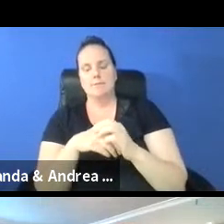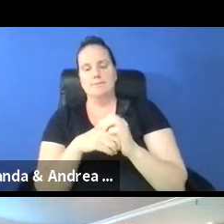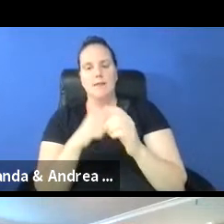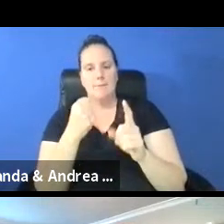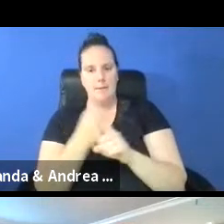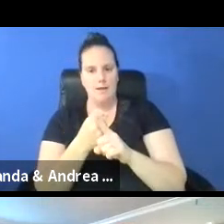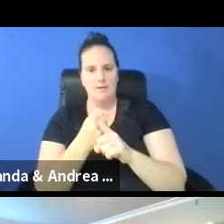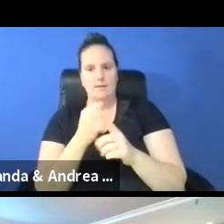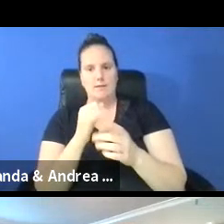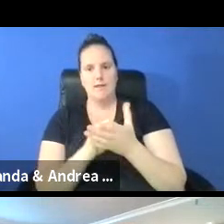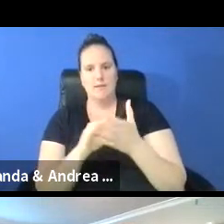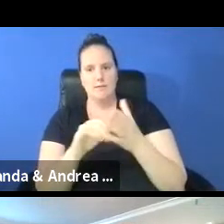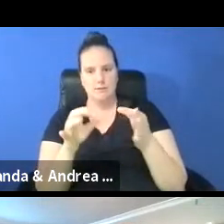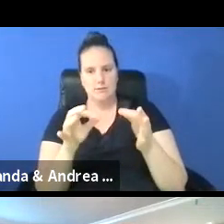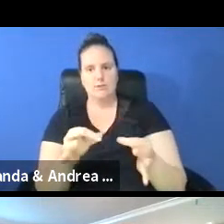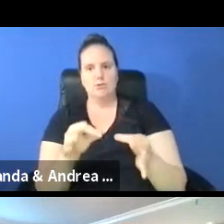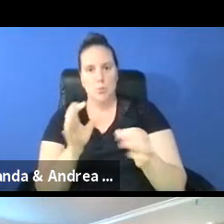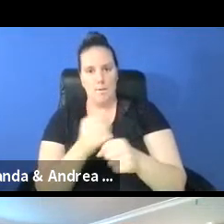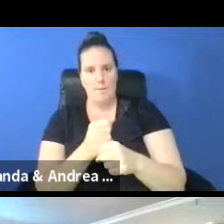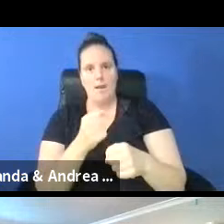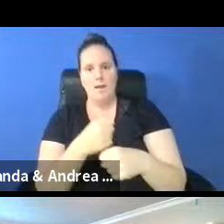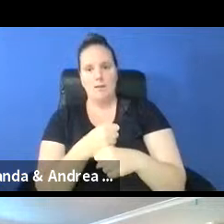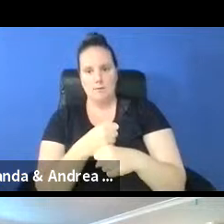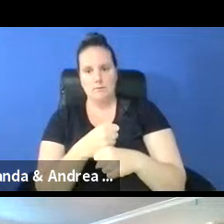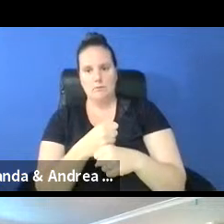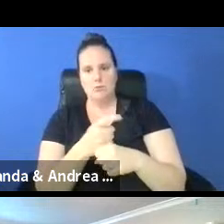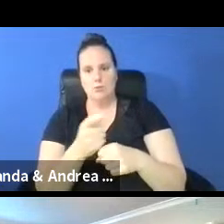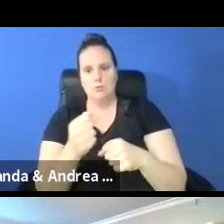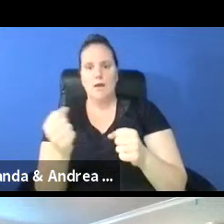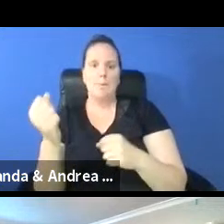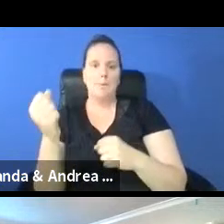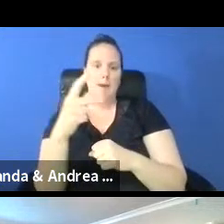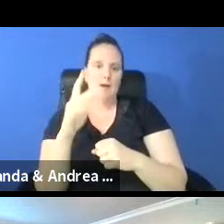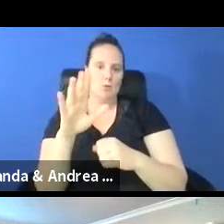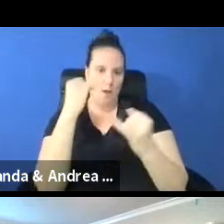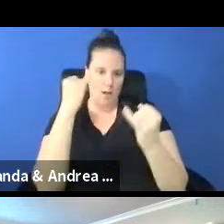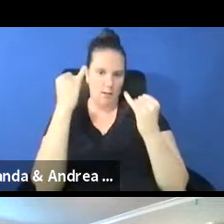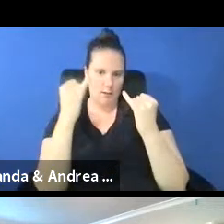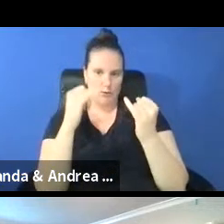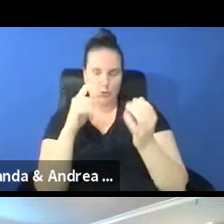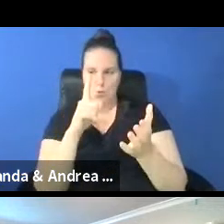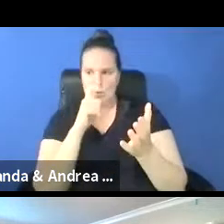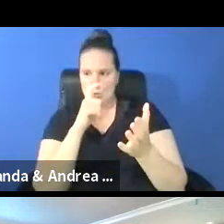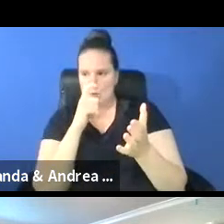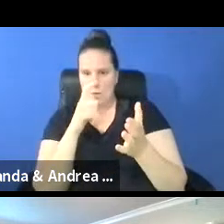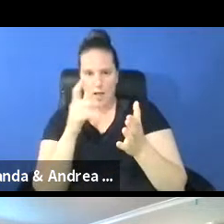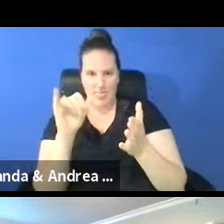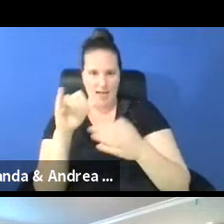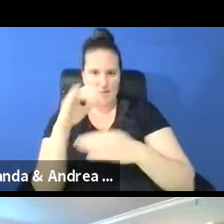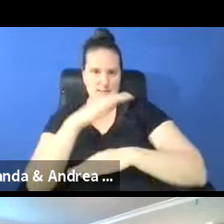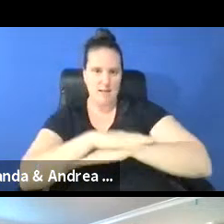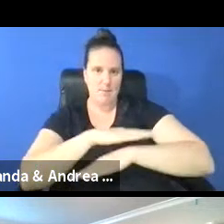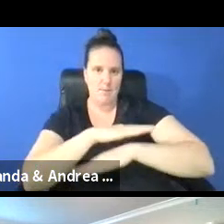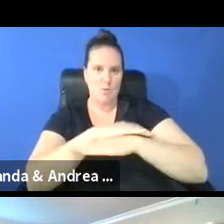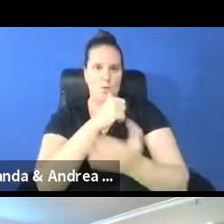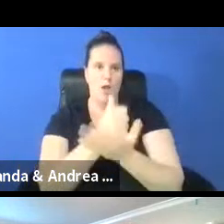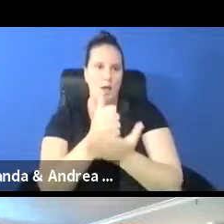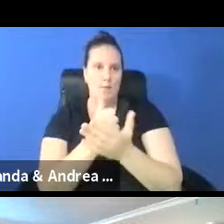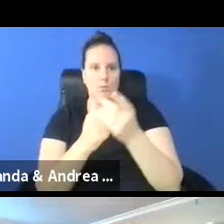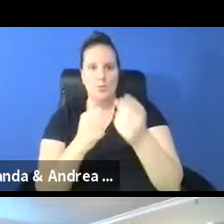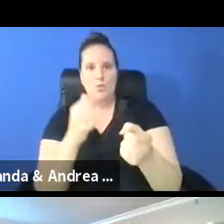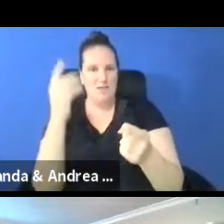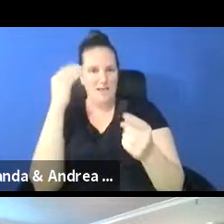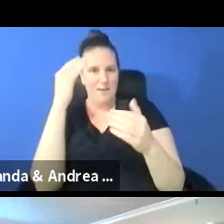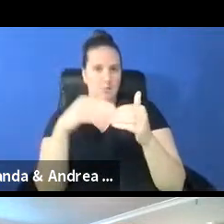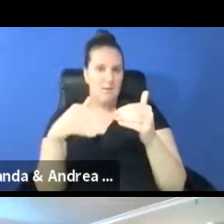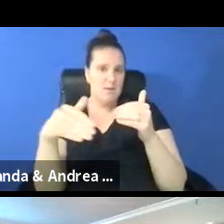impacts that decision will make? And then you can actually come back to your ideas of who will be at the table to help you think beyond